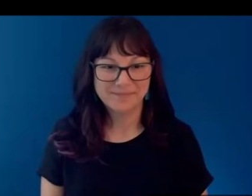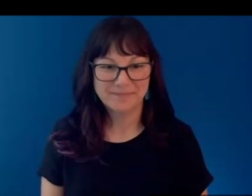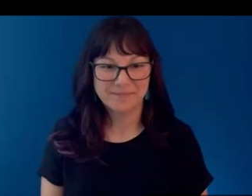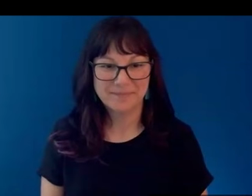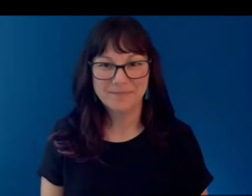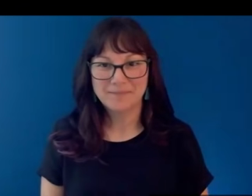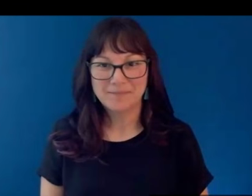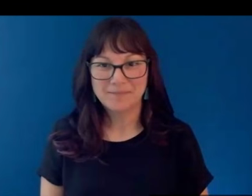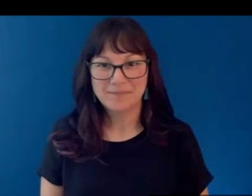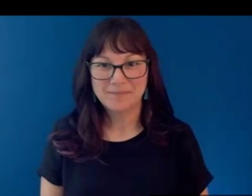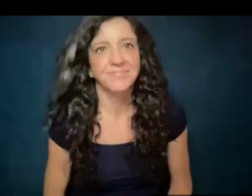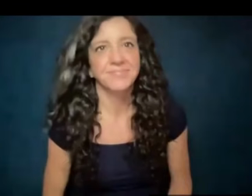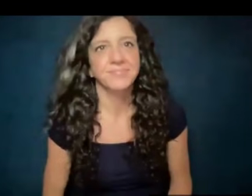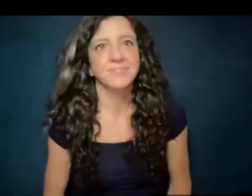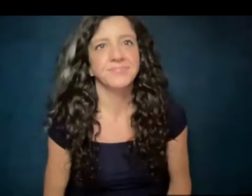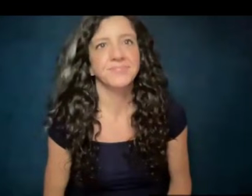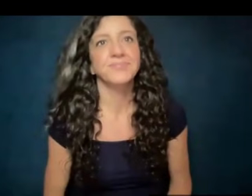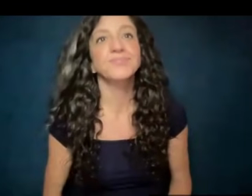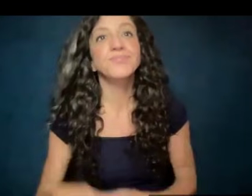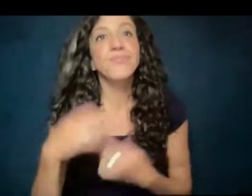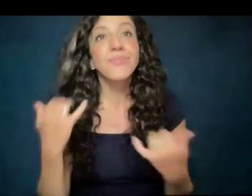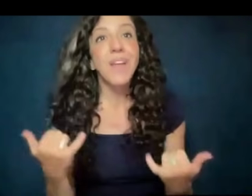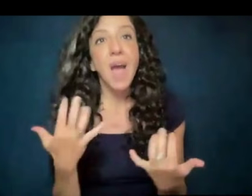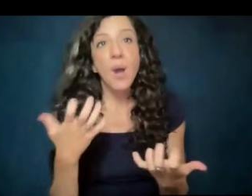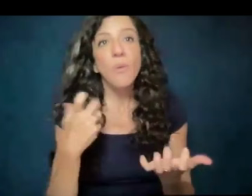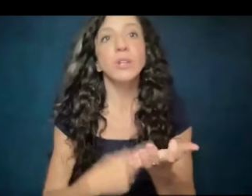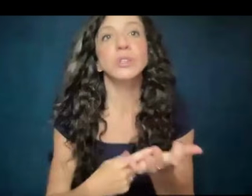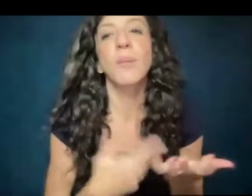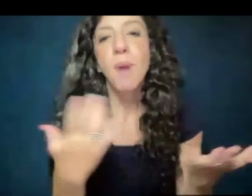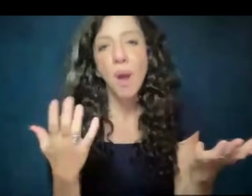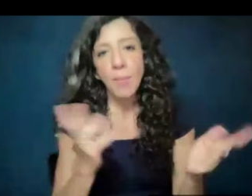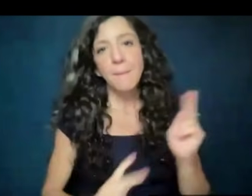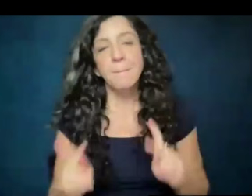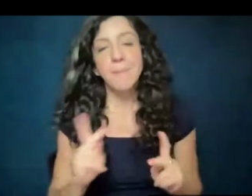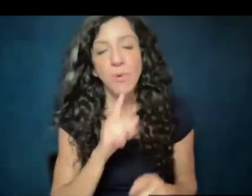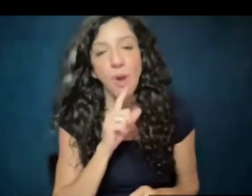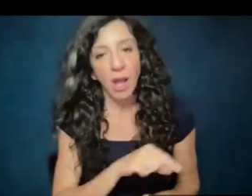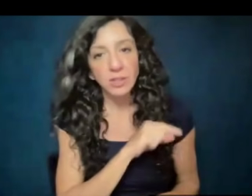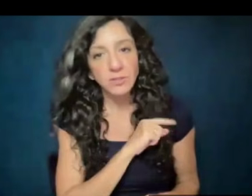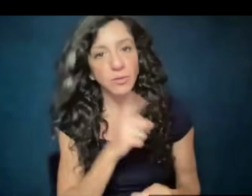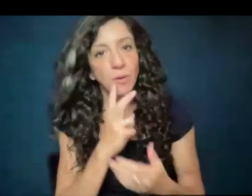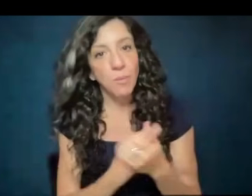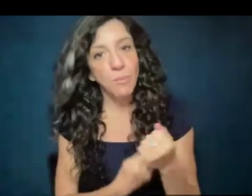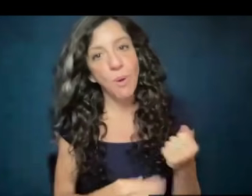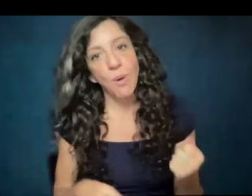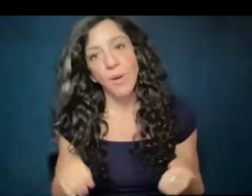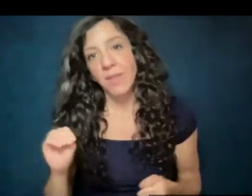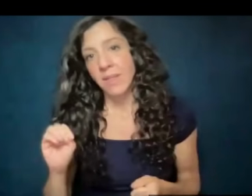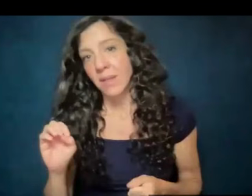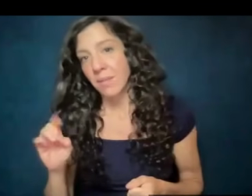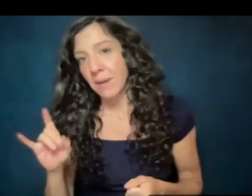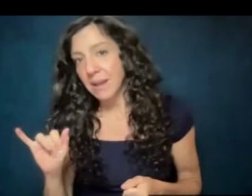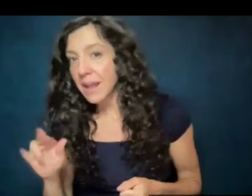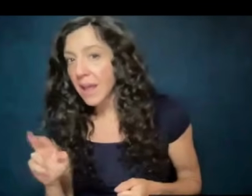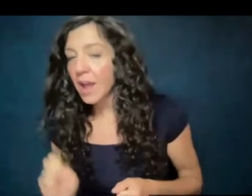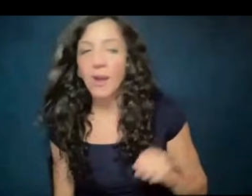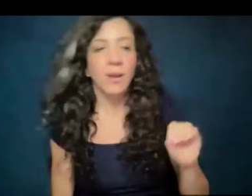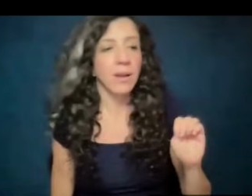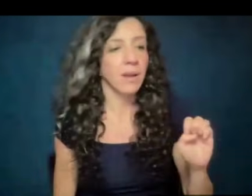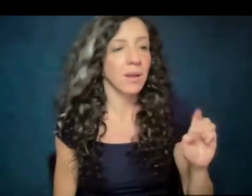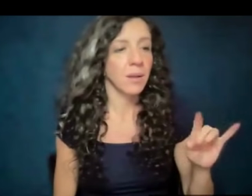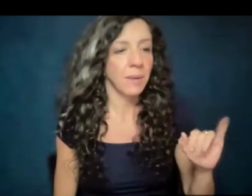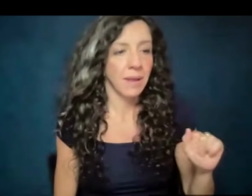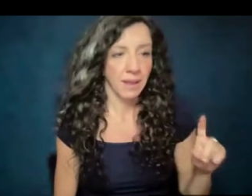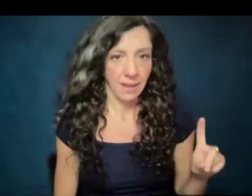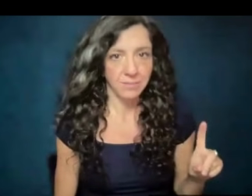All right. So let's talk about folks that are eligible for both Medicare and Medicaid, and that is completely possible. Some